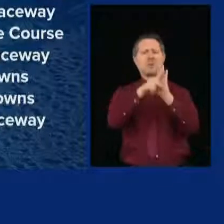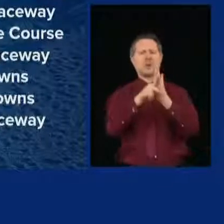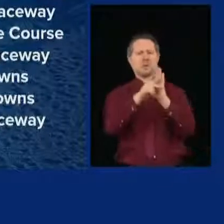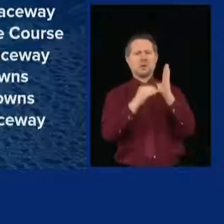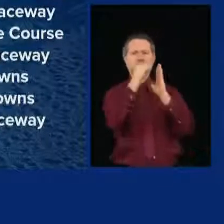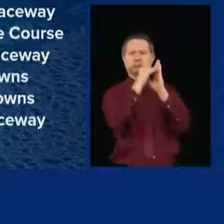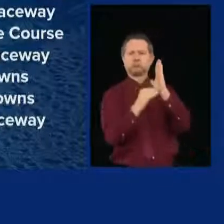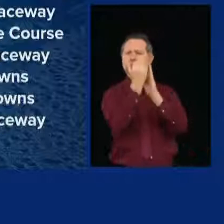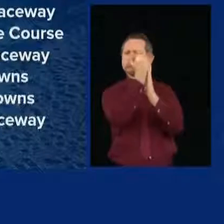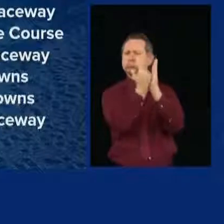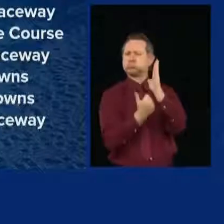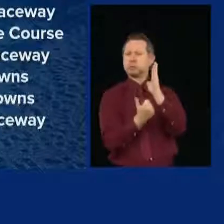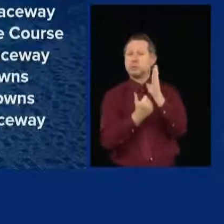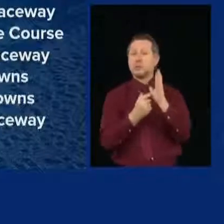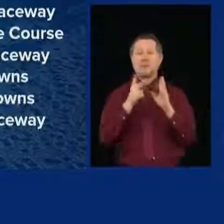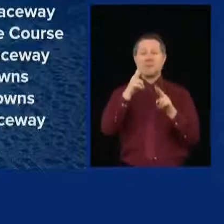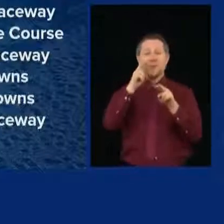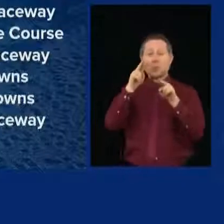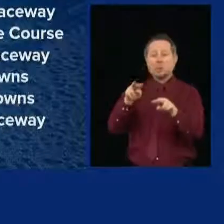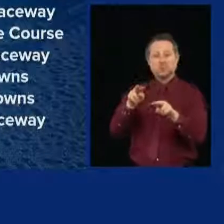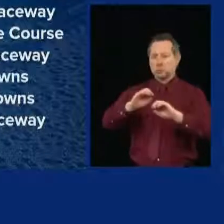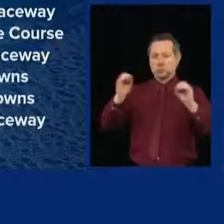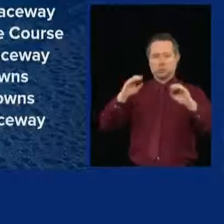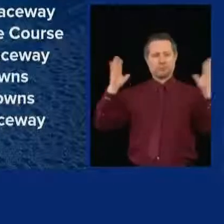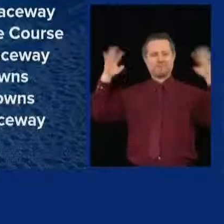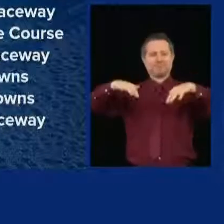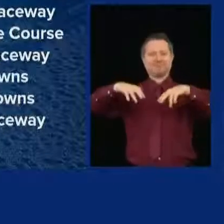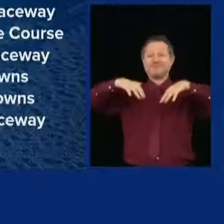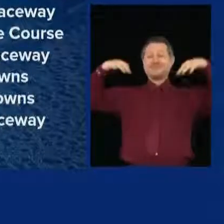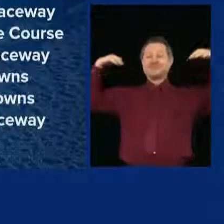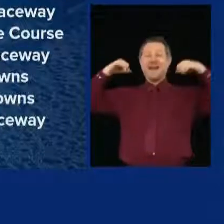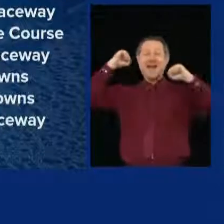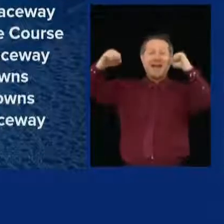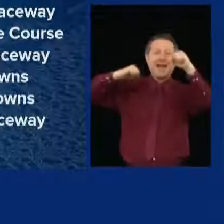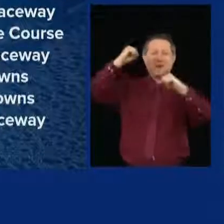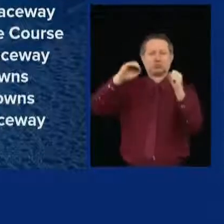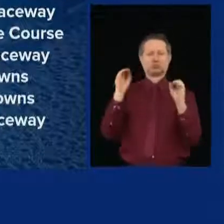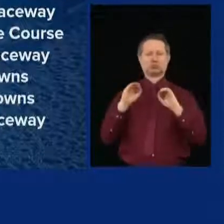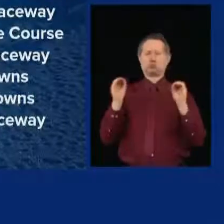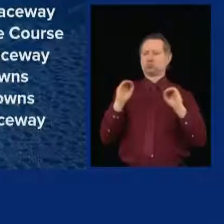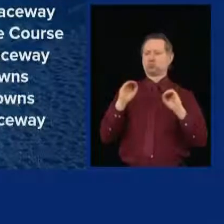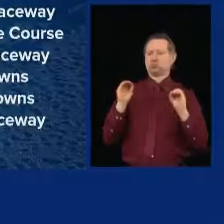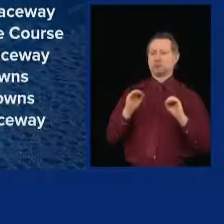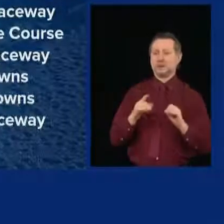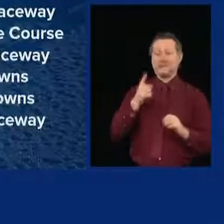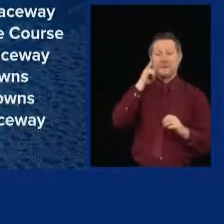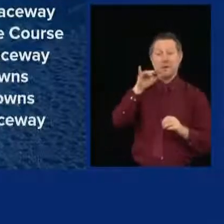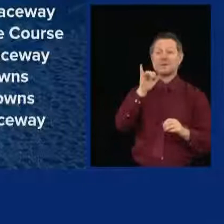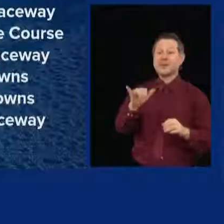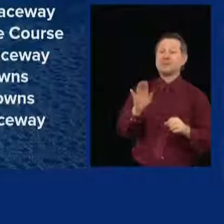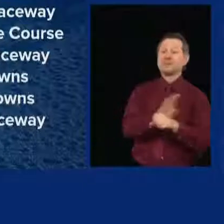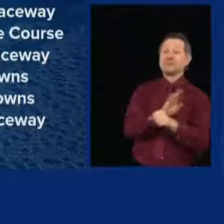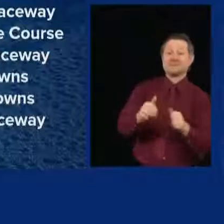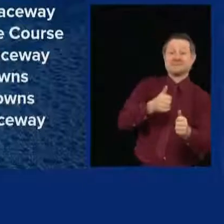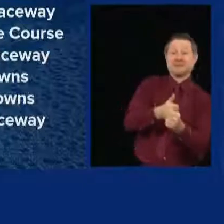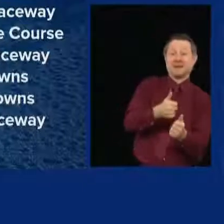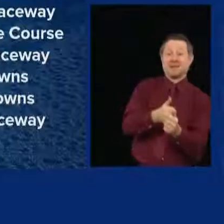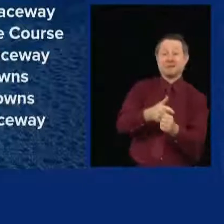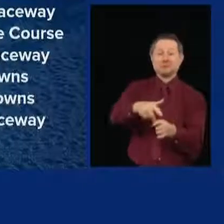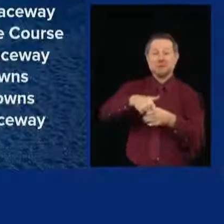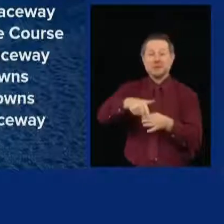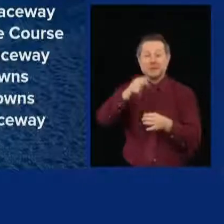no crowds, no fans. But for the industry itself, for the televised